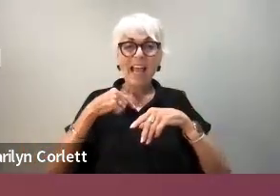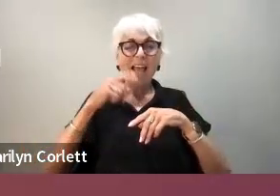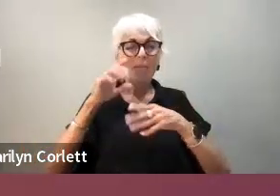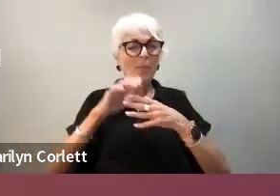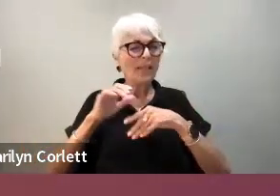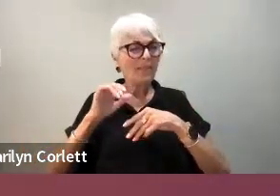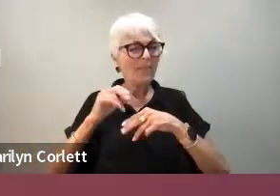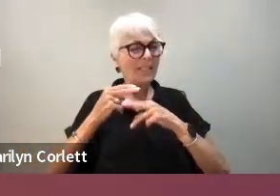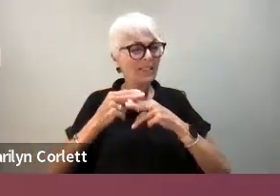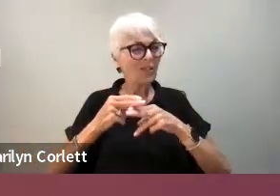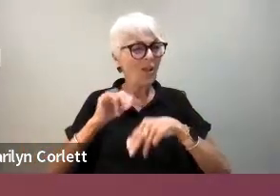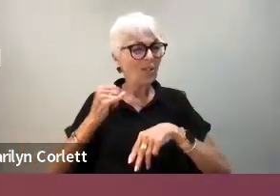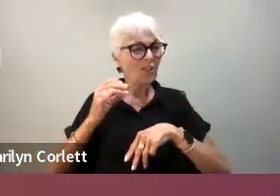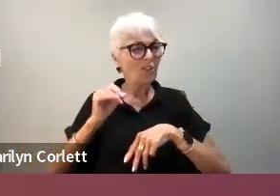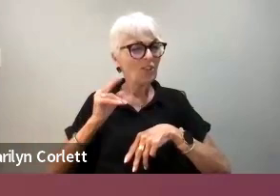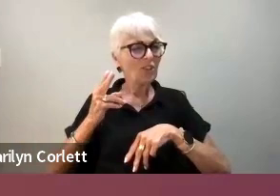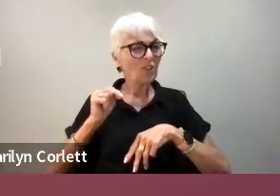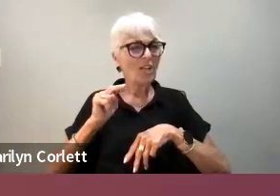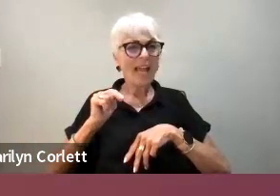is called a